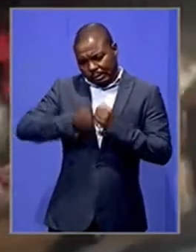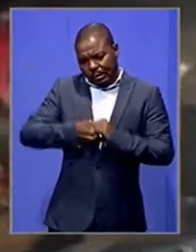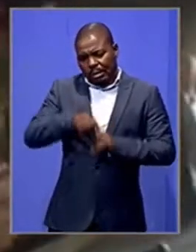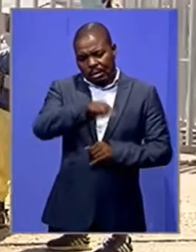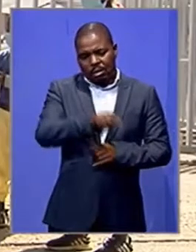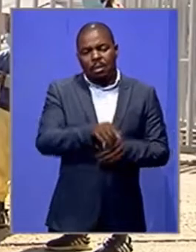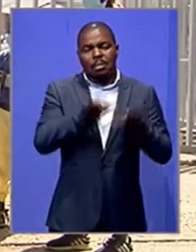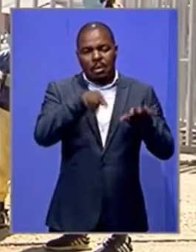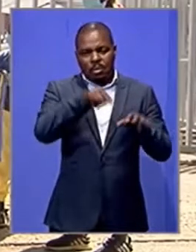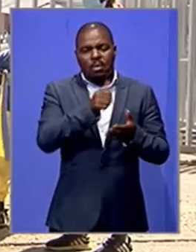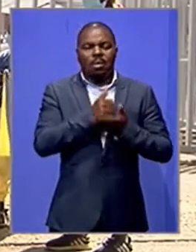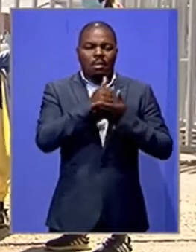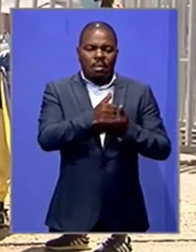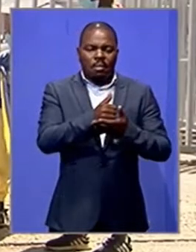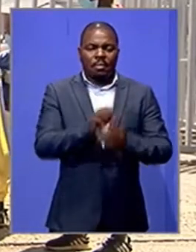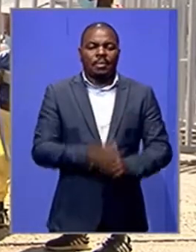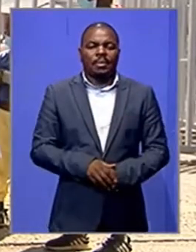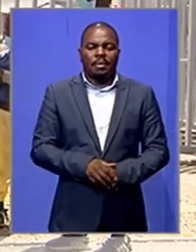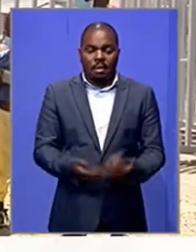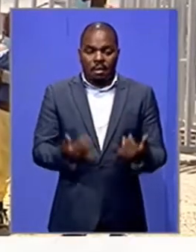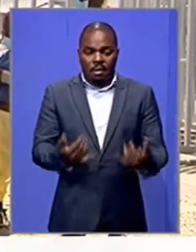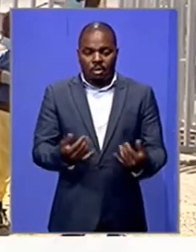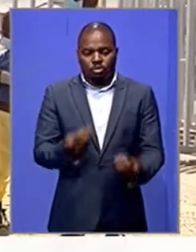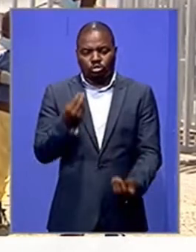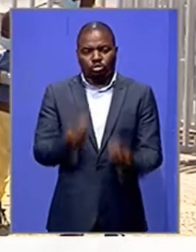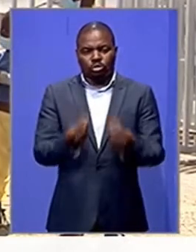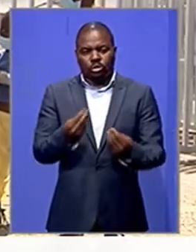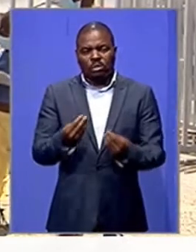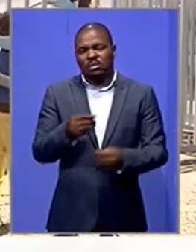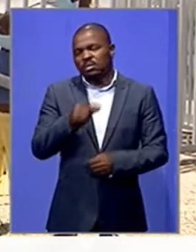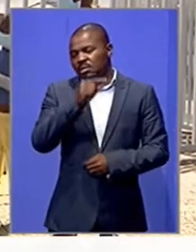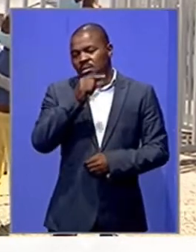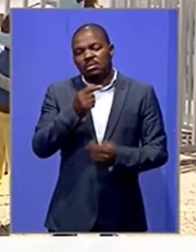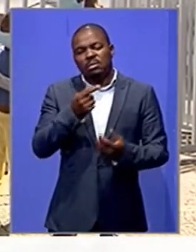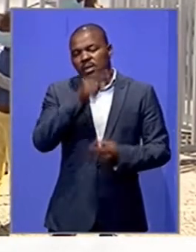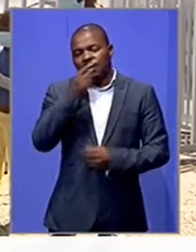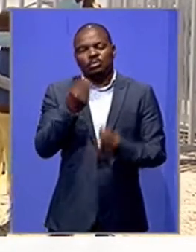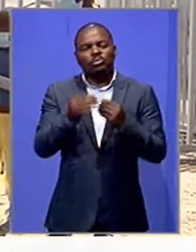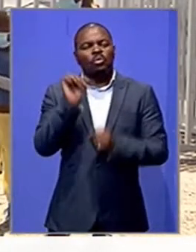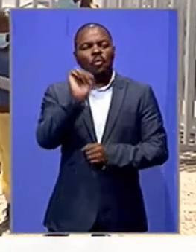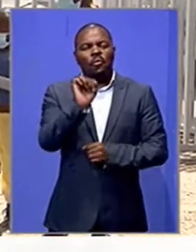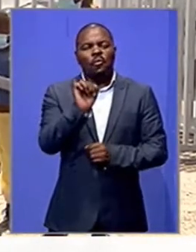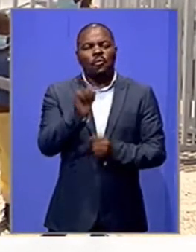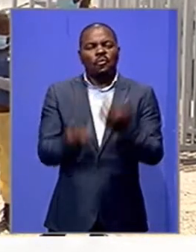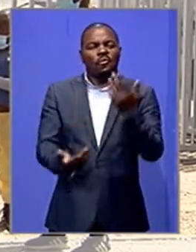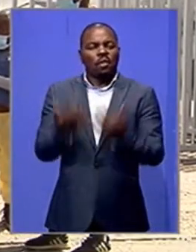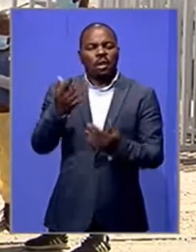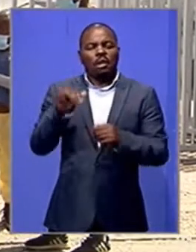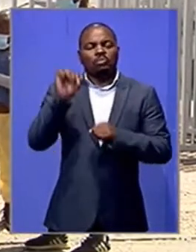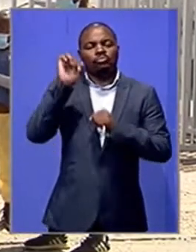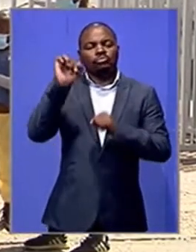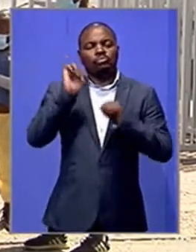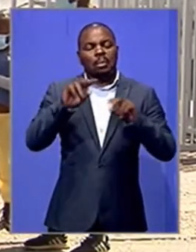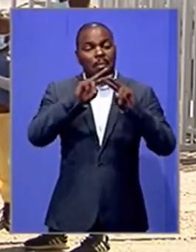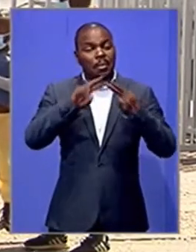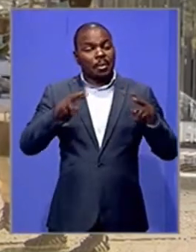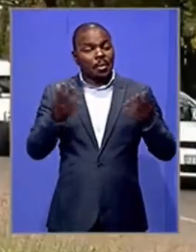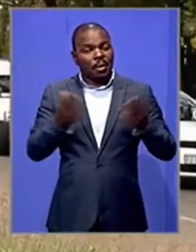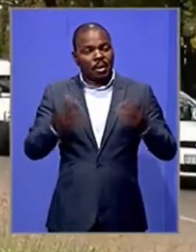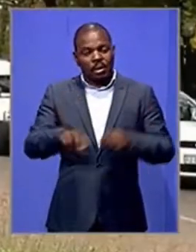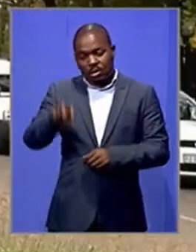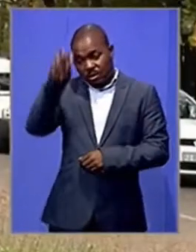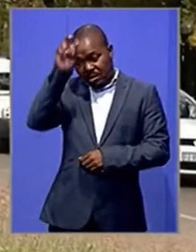Ukraine. Go le bjalo sehlopha sa bana bao ba bitšago Children of Fire ba hlwele ba dira ditšhupetšo tša khutšo ka ntle ga dikantoro tša ntlo